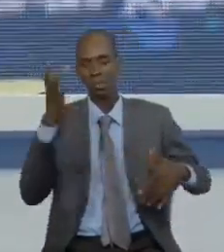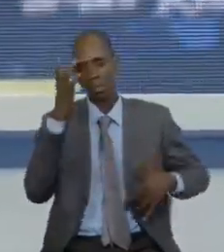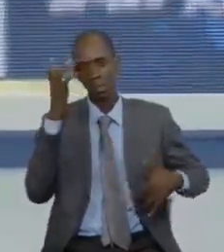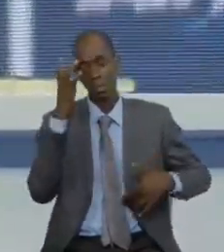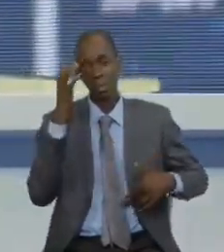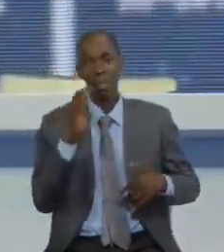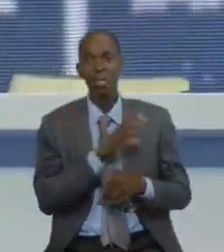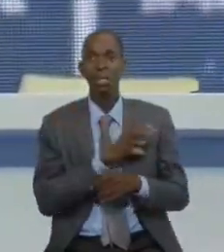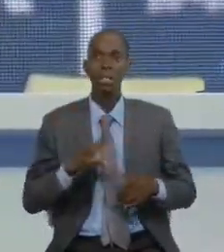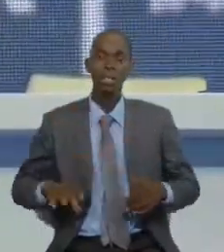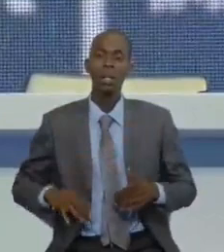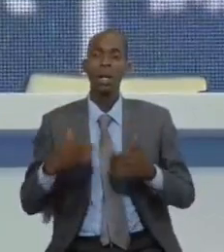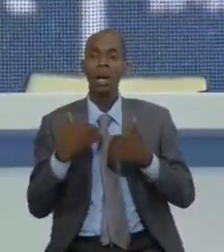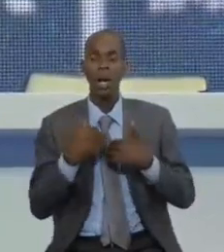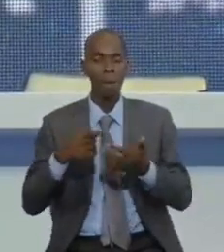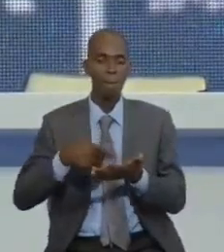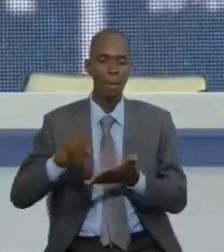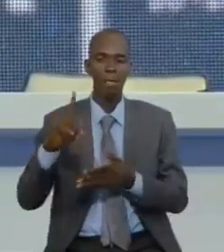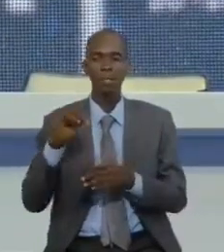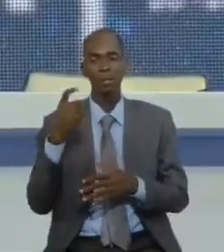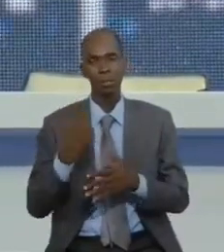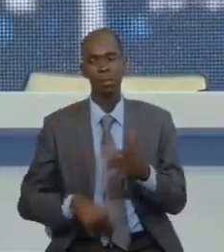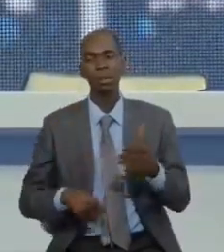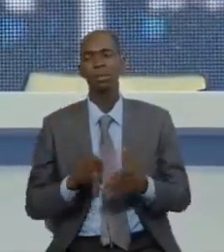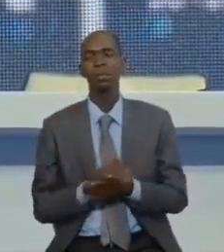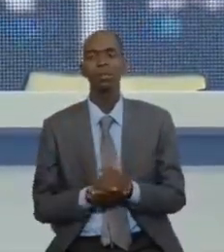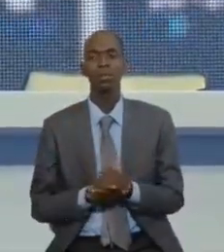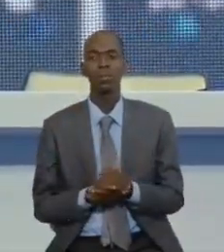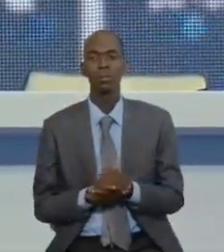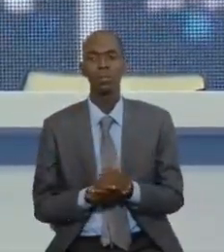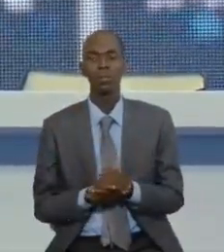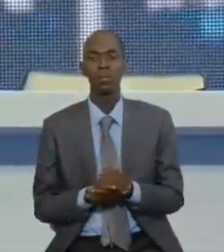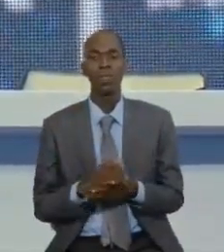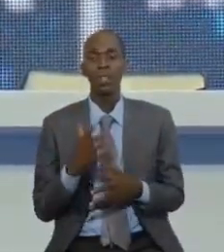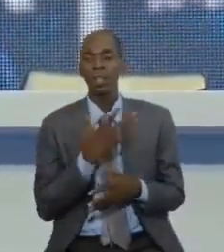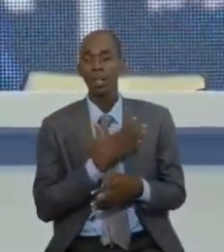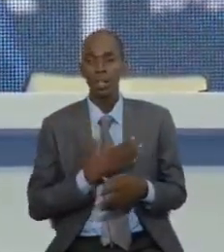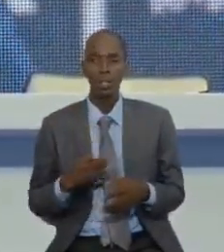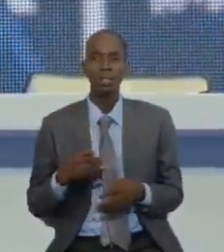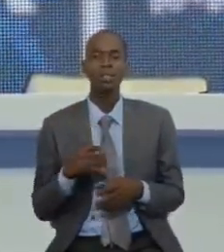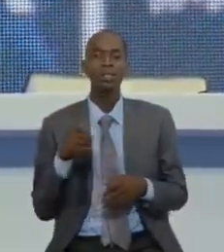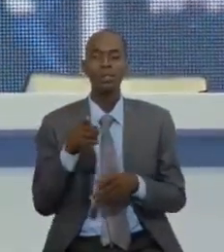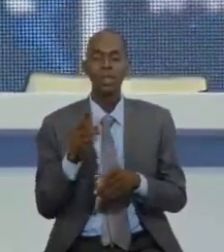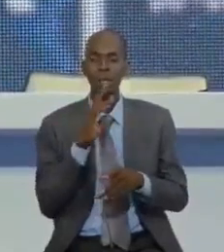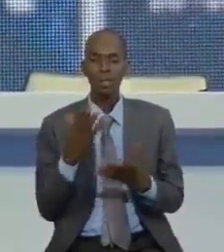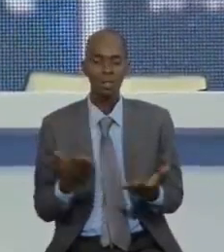Christ has paid the price. And you just come to collect the healing